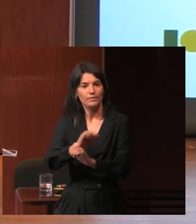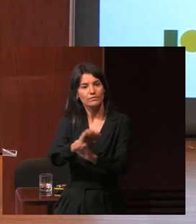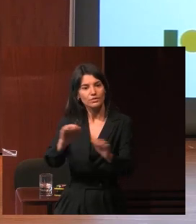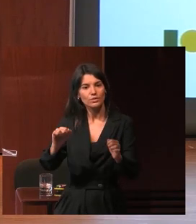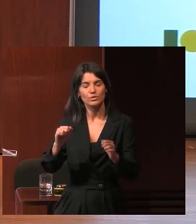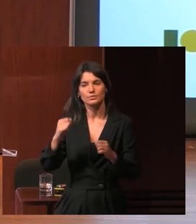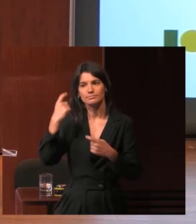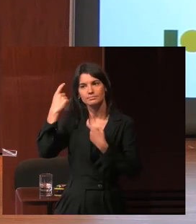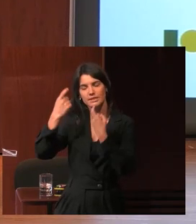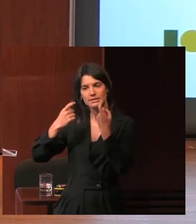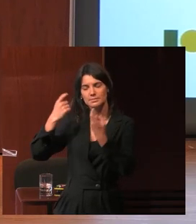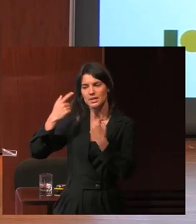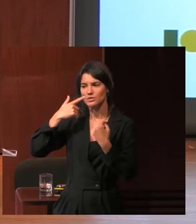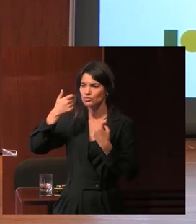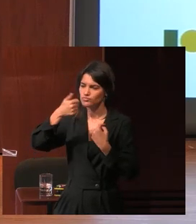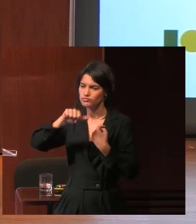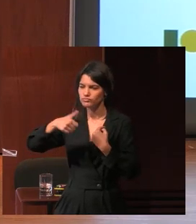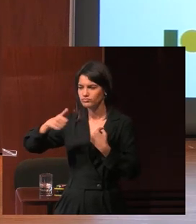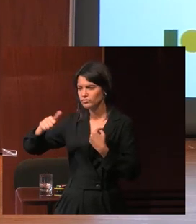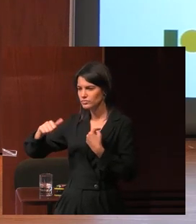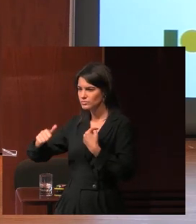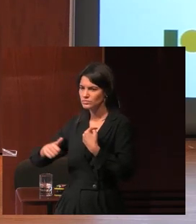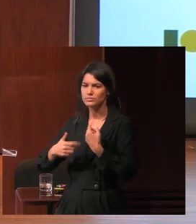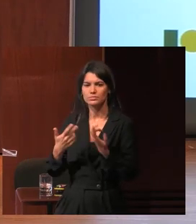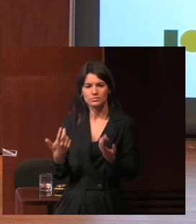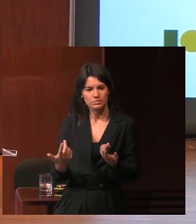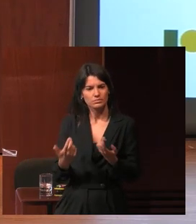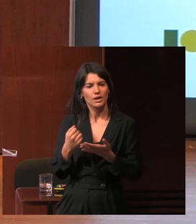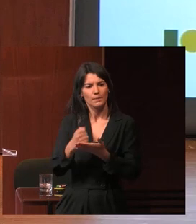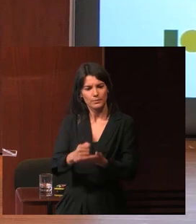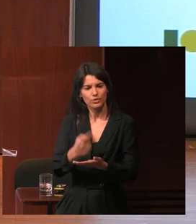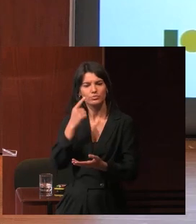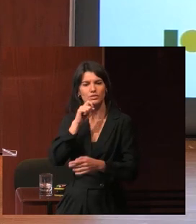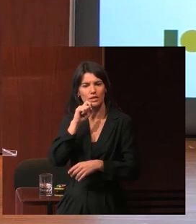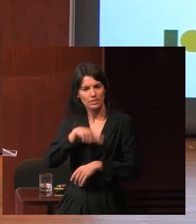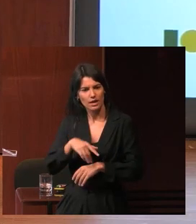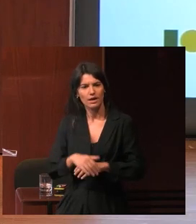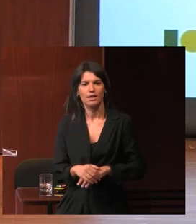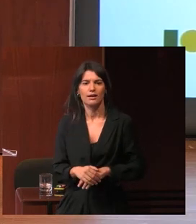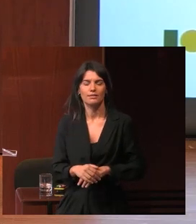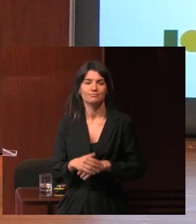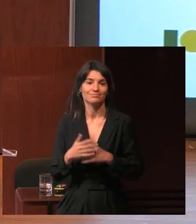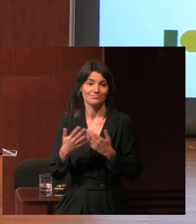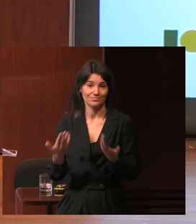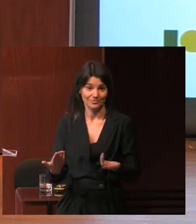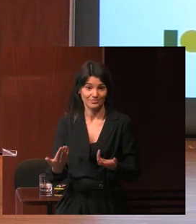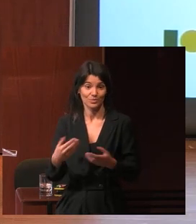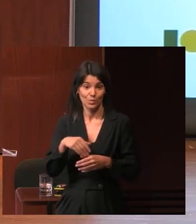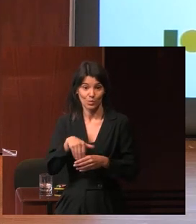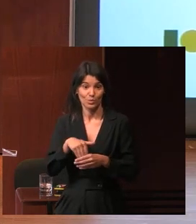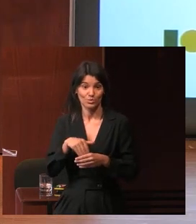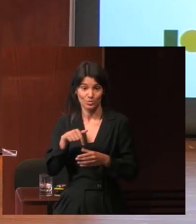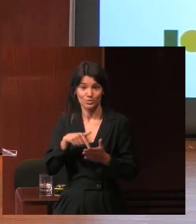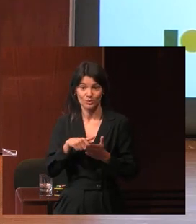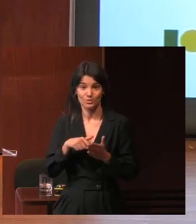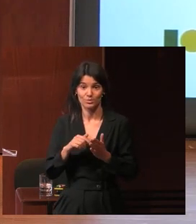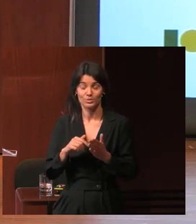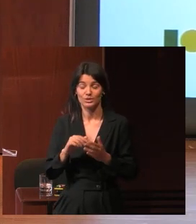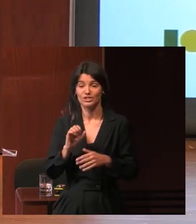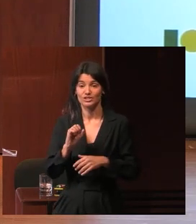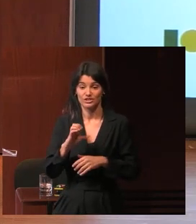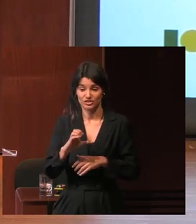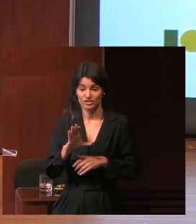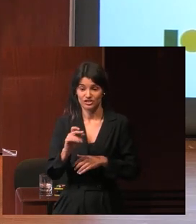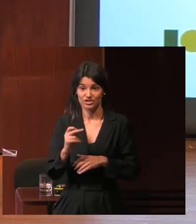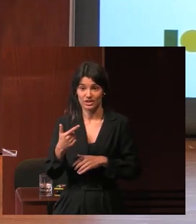special way. First of all, the content of ChatGPT, which is billions,